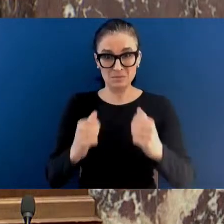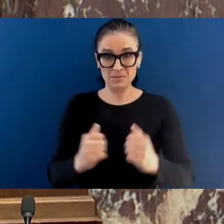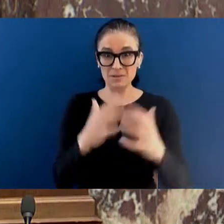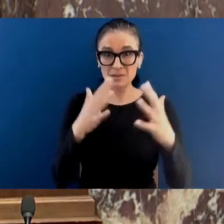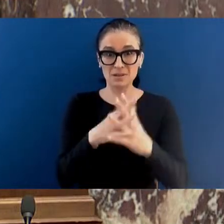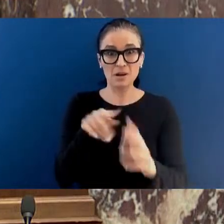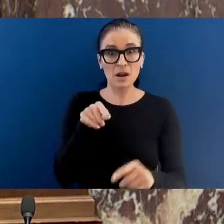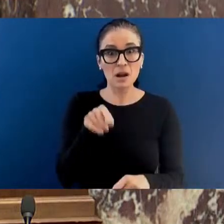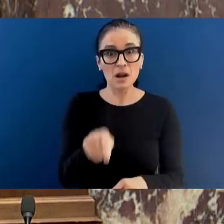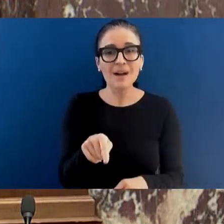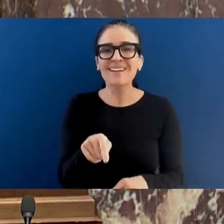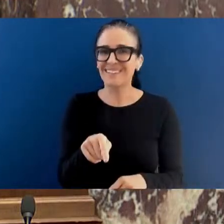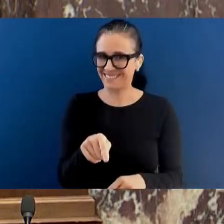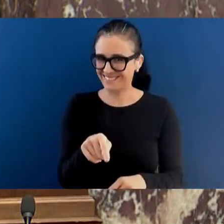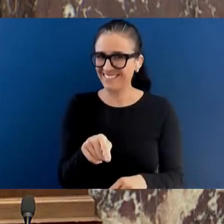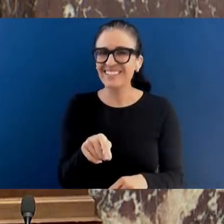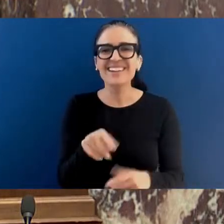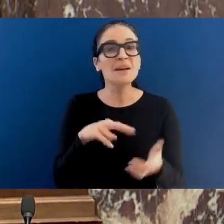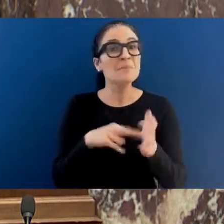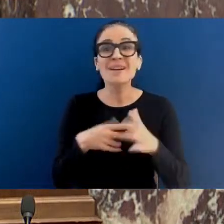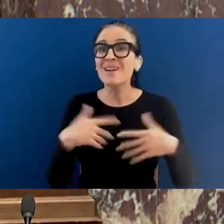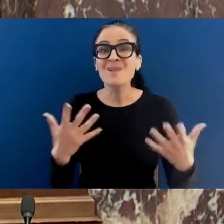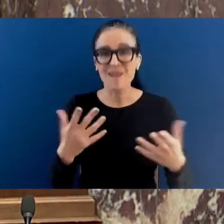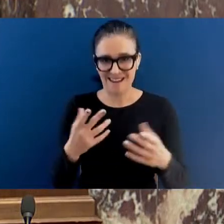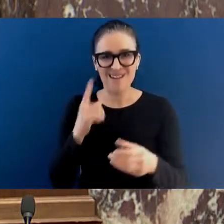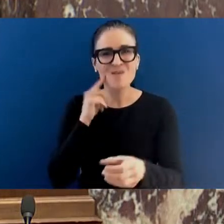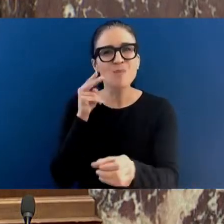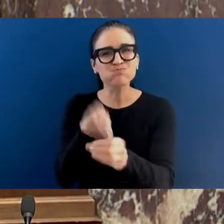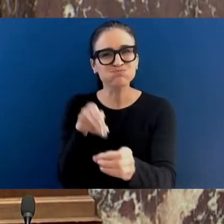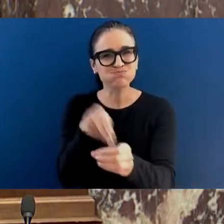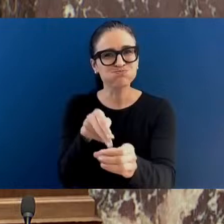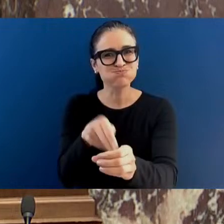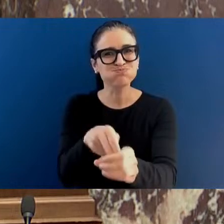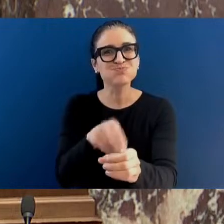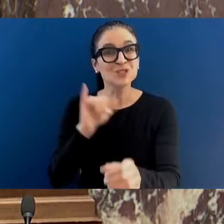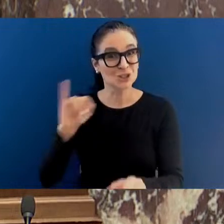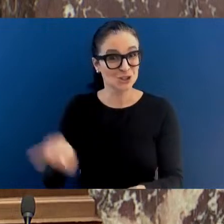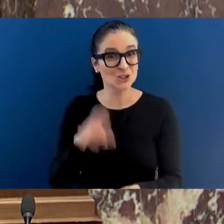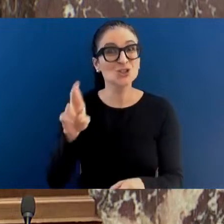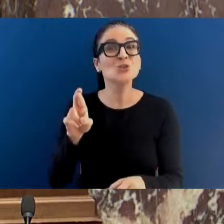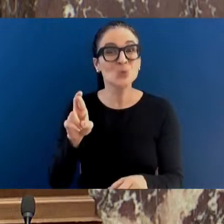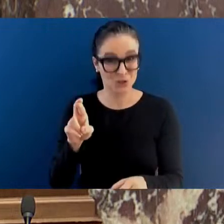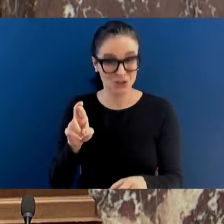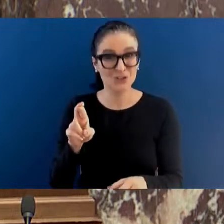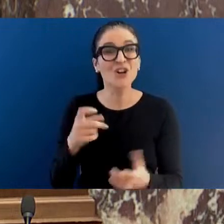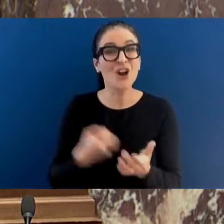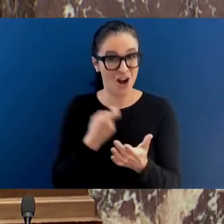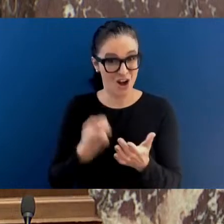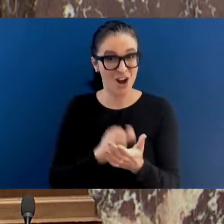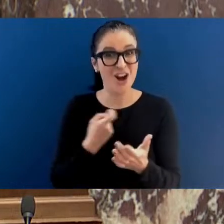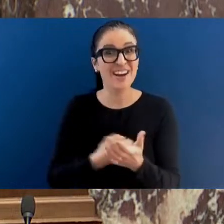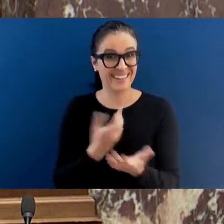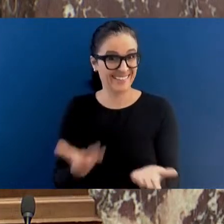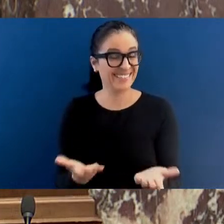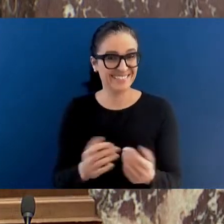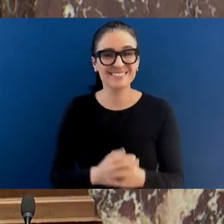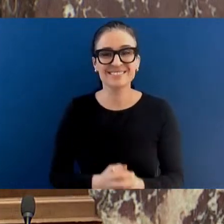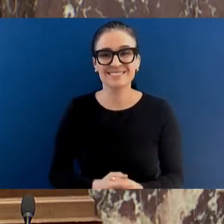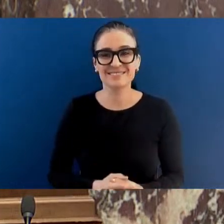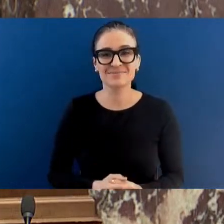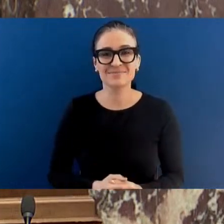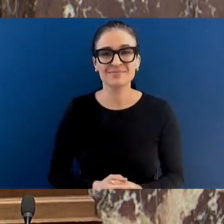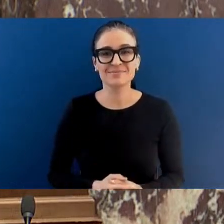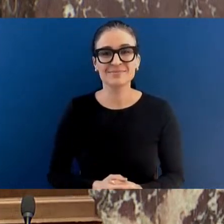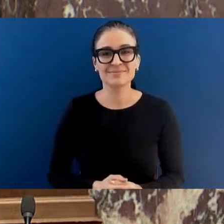upwards, melding into the trickle effect of improved mental health and structured team dynamics. We fondly recall